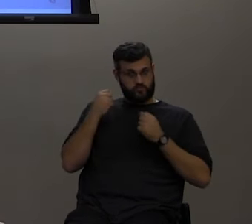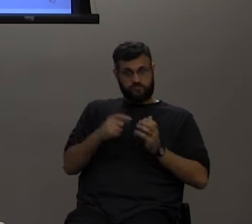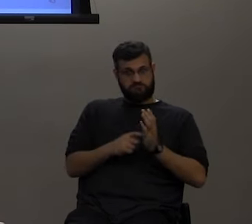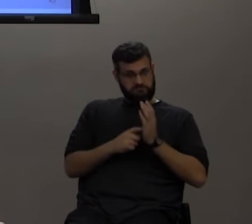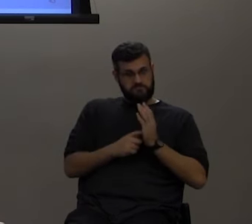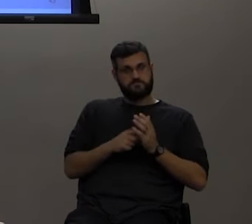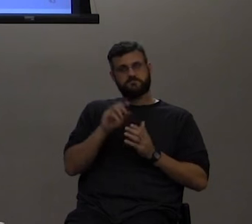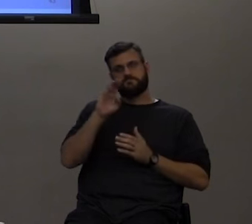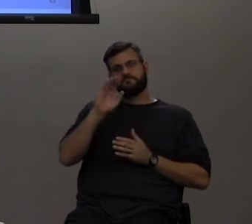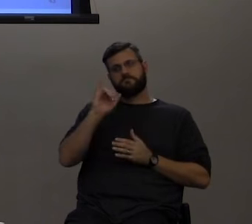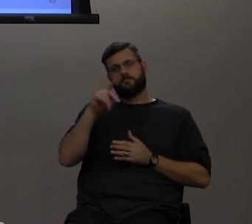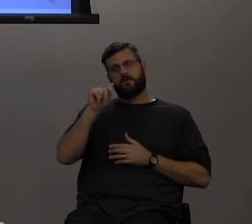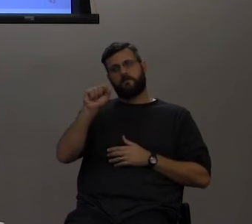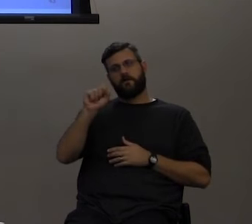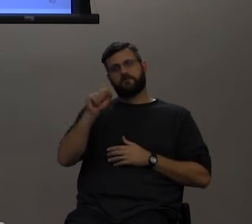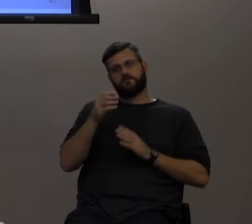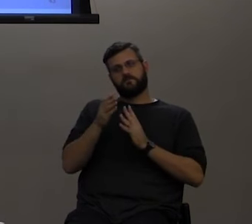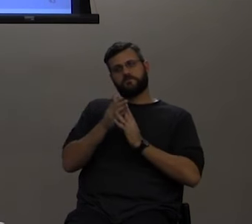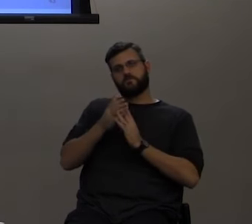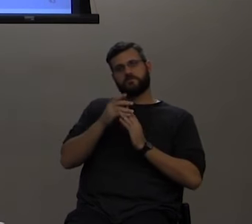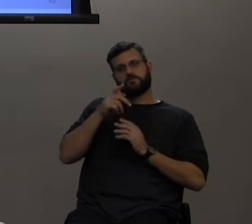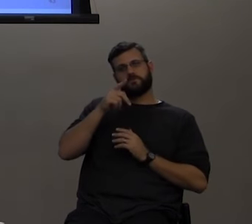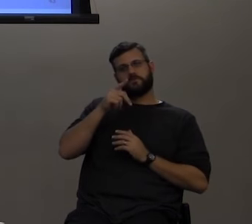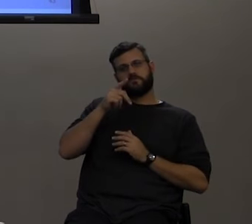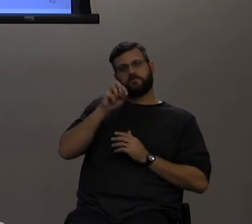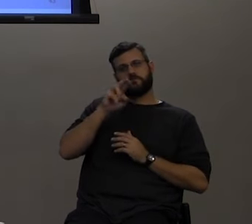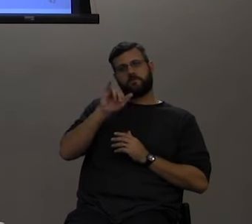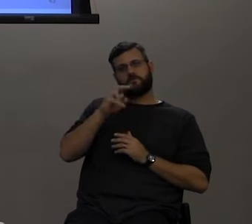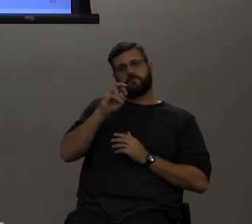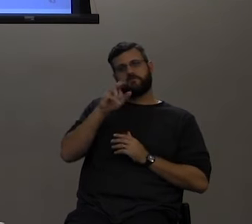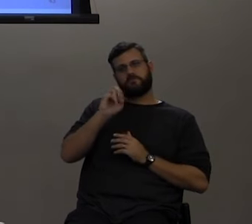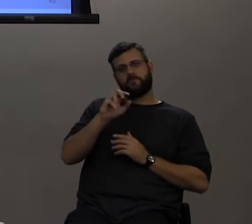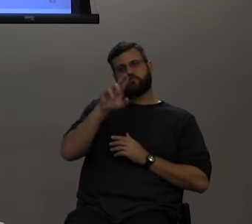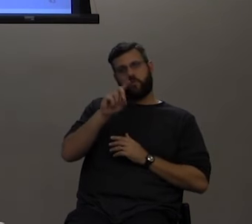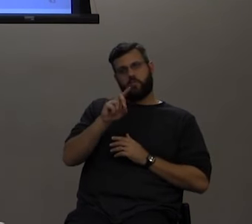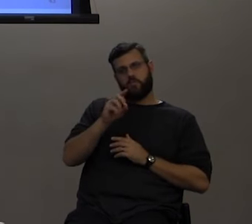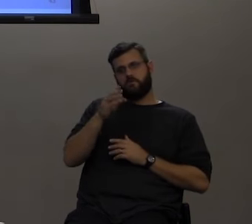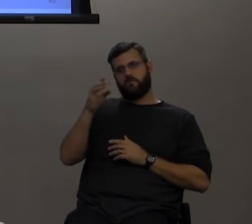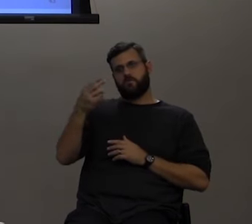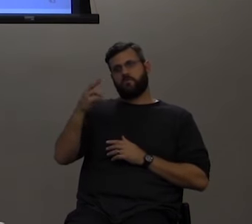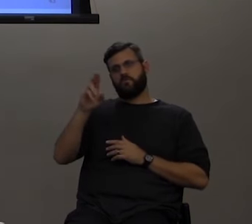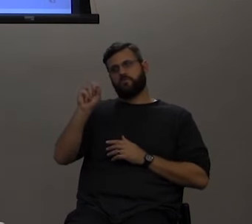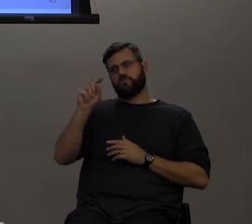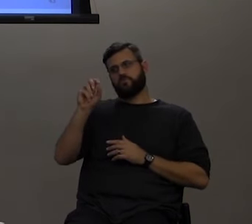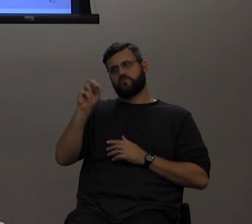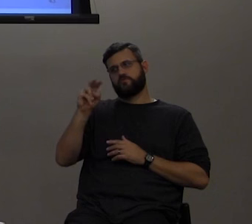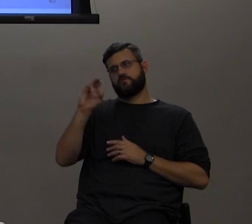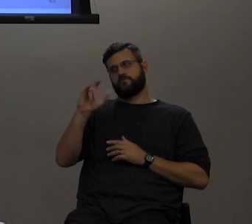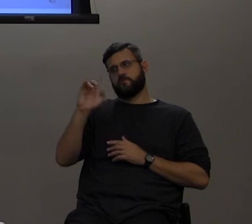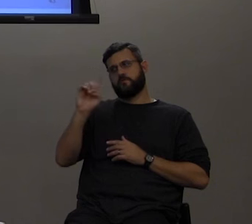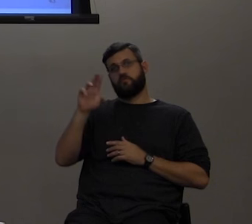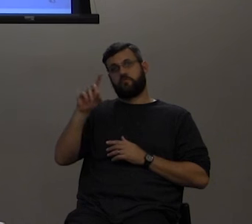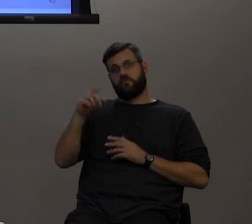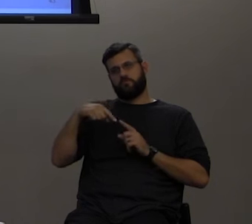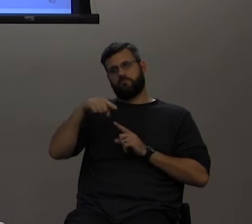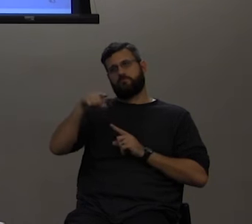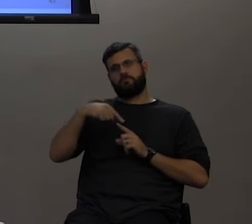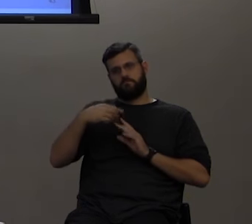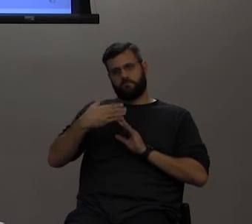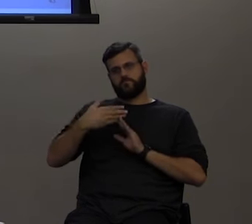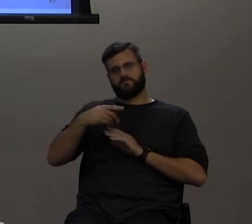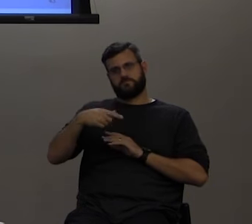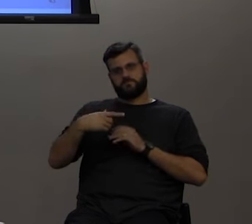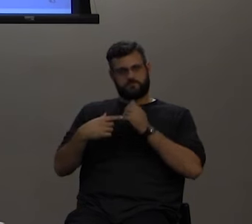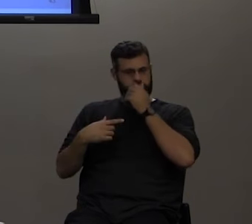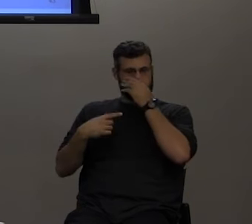bypass between Perryville Road and Houstonville Road. And I think someone mentioned to me earlier today the